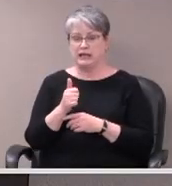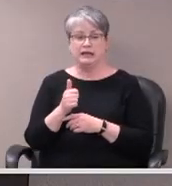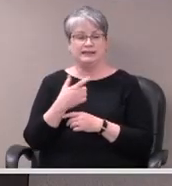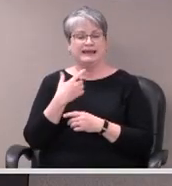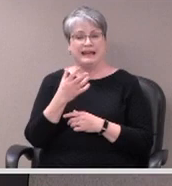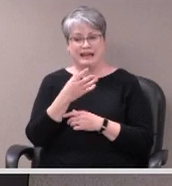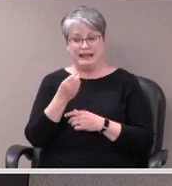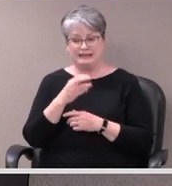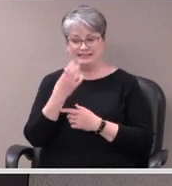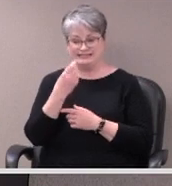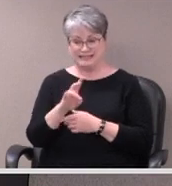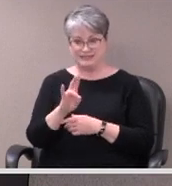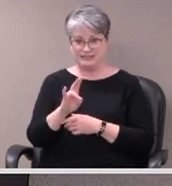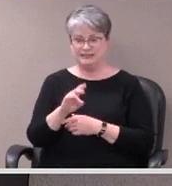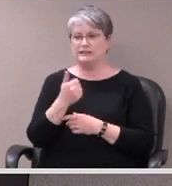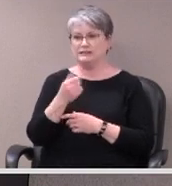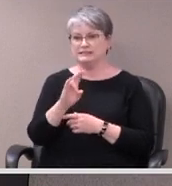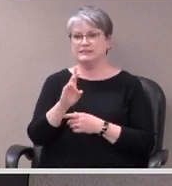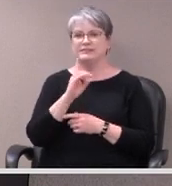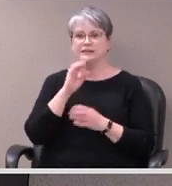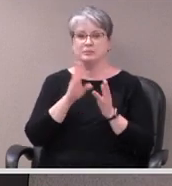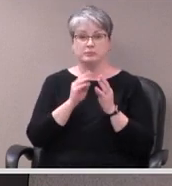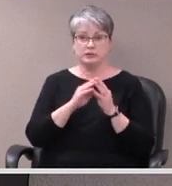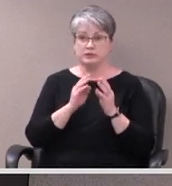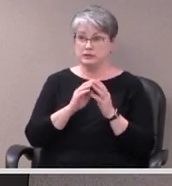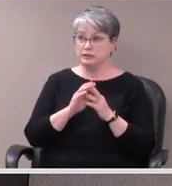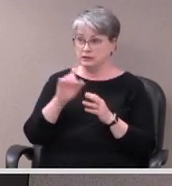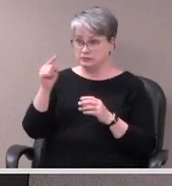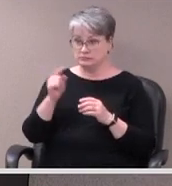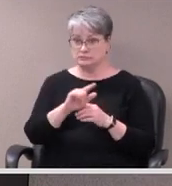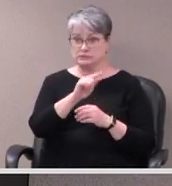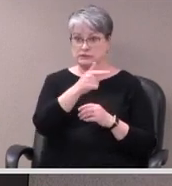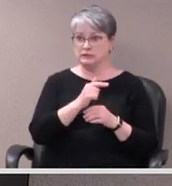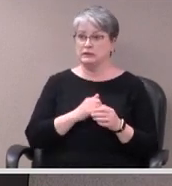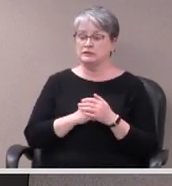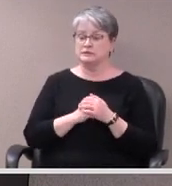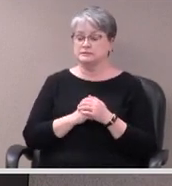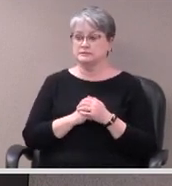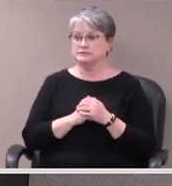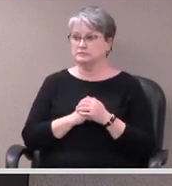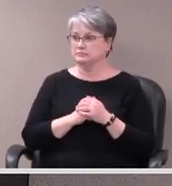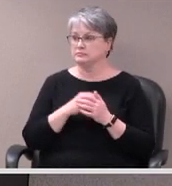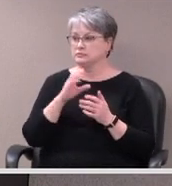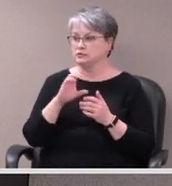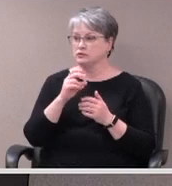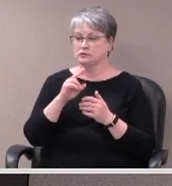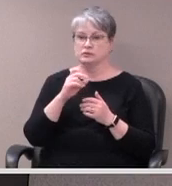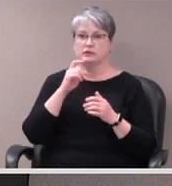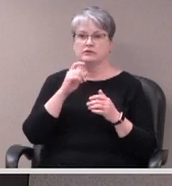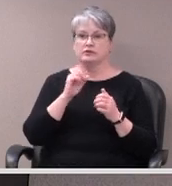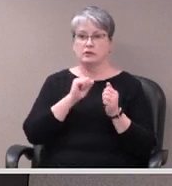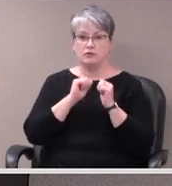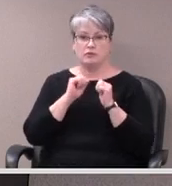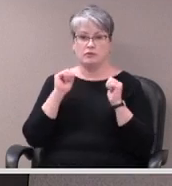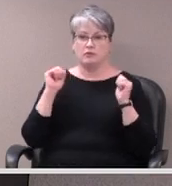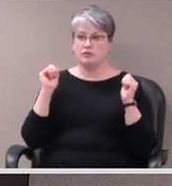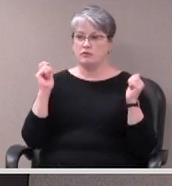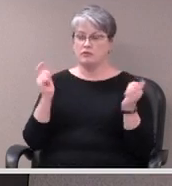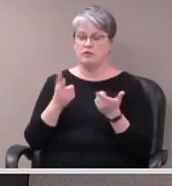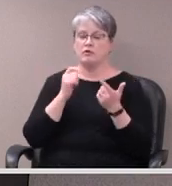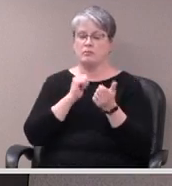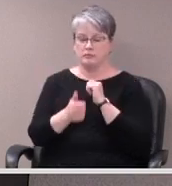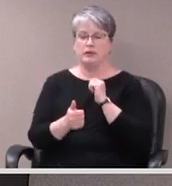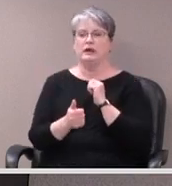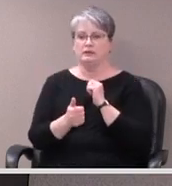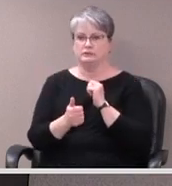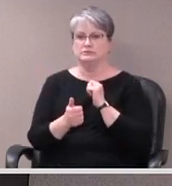the 17th meetings. Is there a motion? Board Member Craig, seconded by Dr. Chris. All those in favor? It's